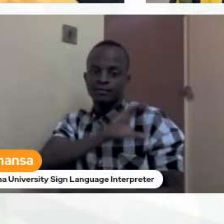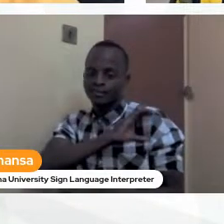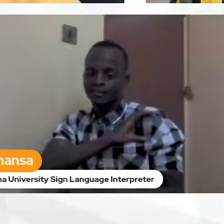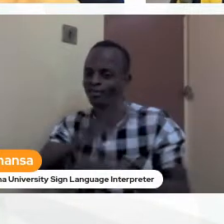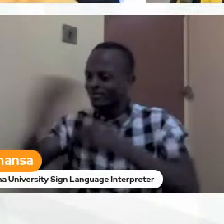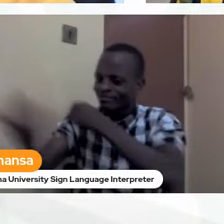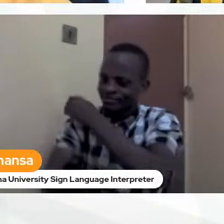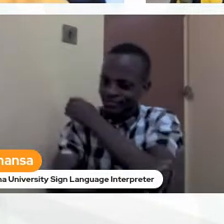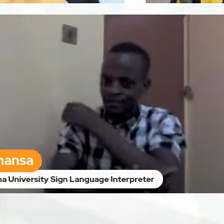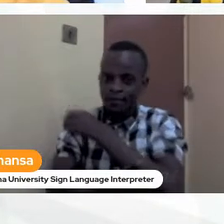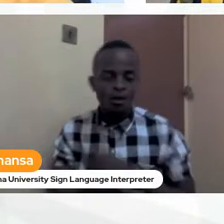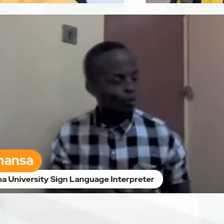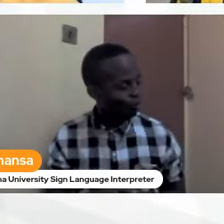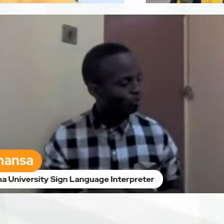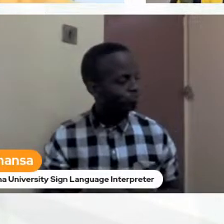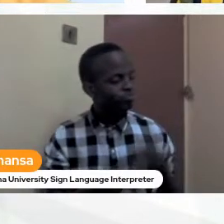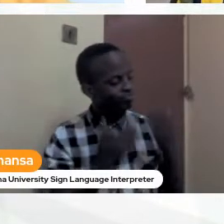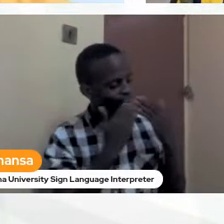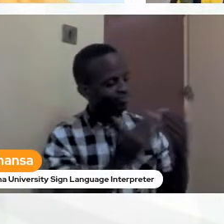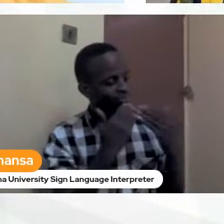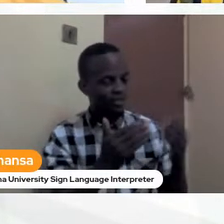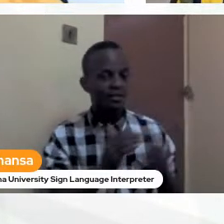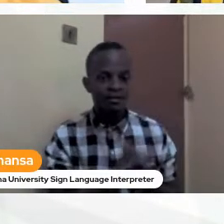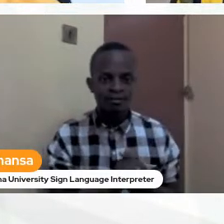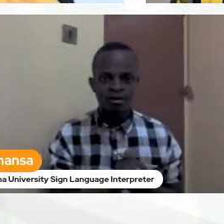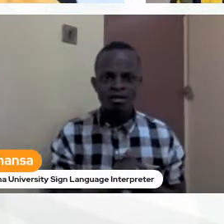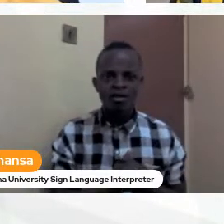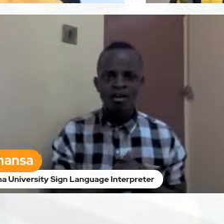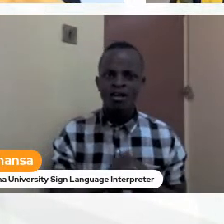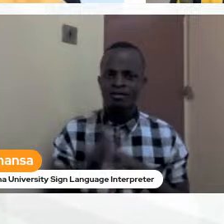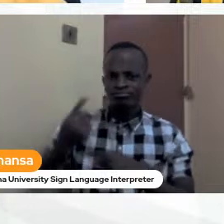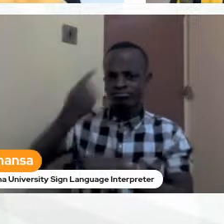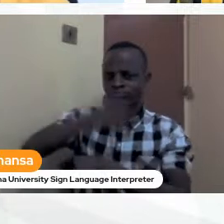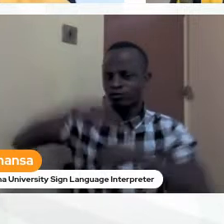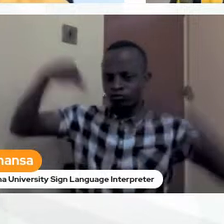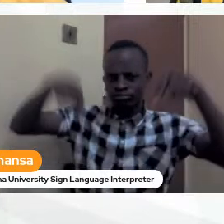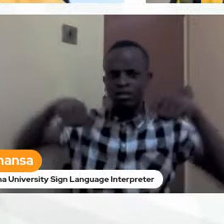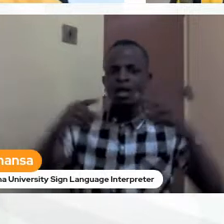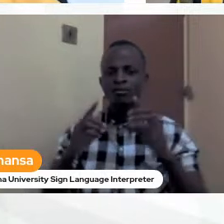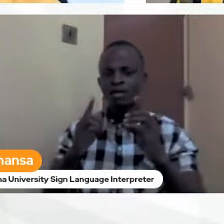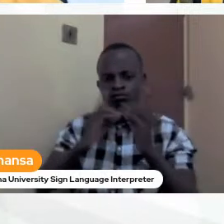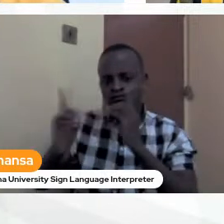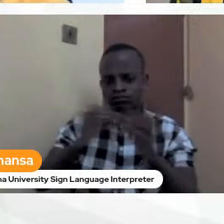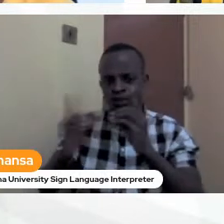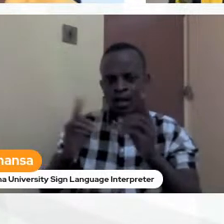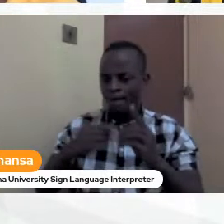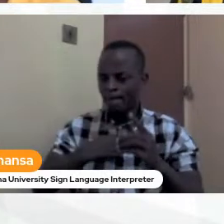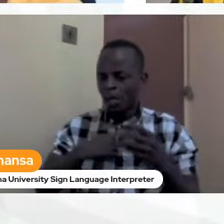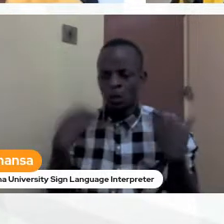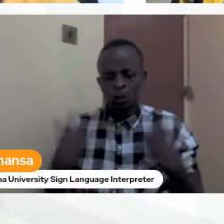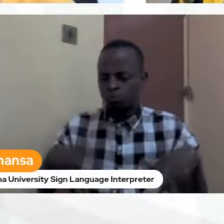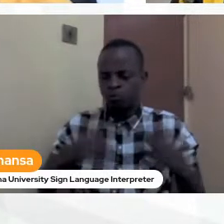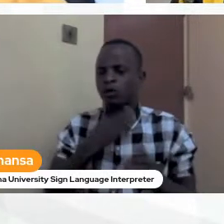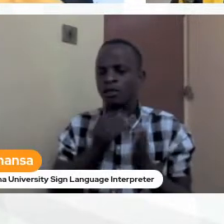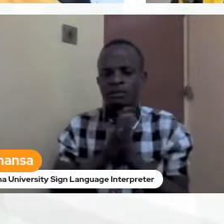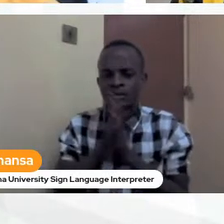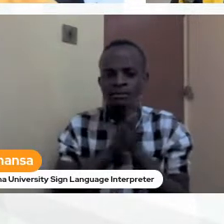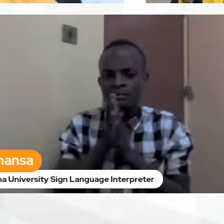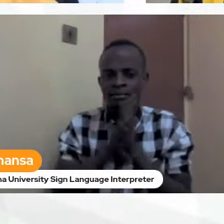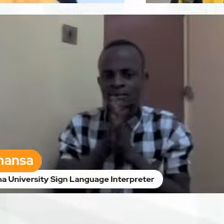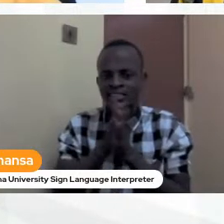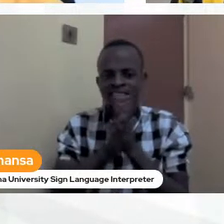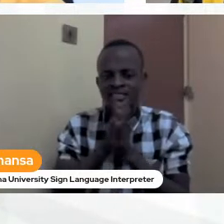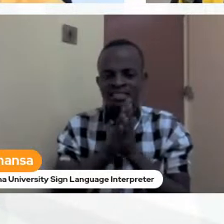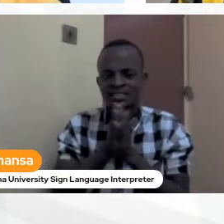So this is a very interesting topic. I'm very excited and I can't wait to attend the RAHi 2024. I hope to our online audience are